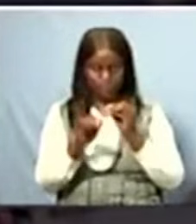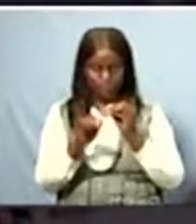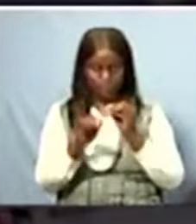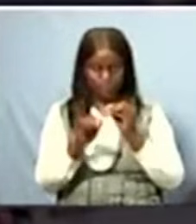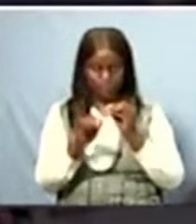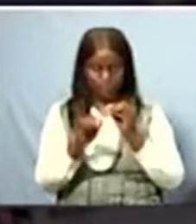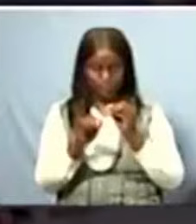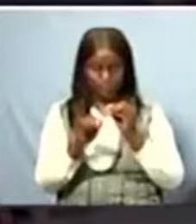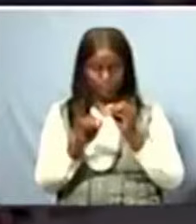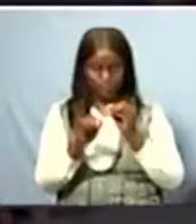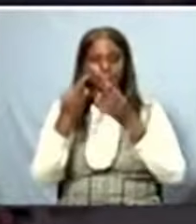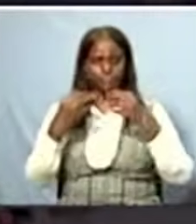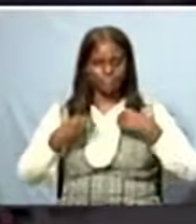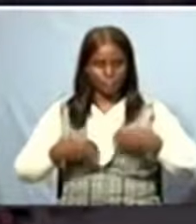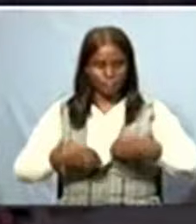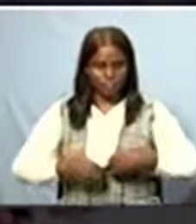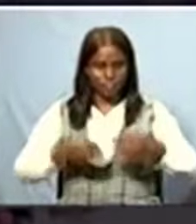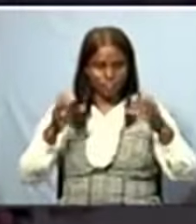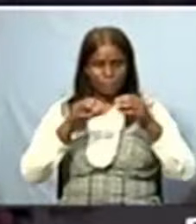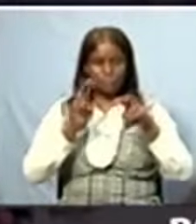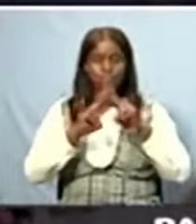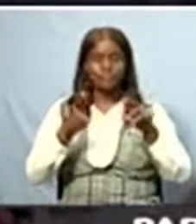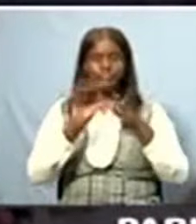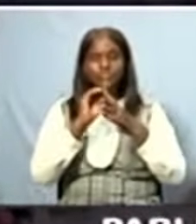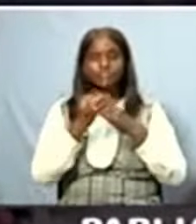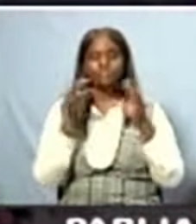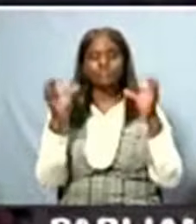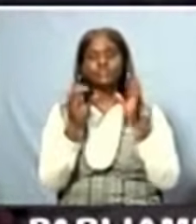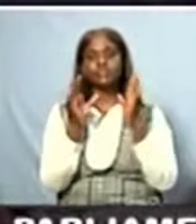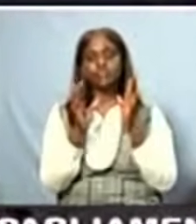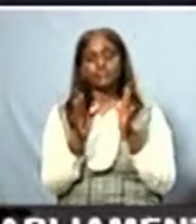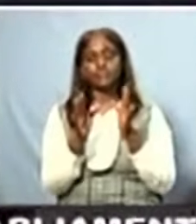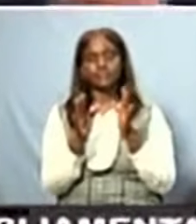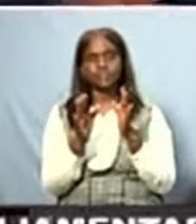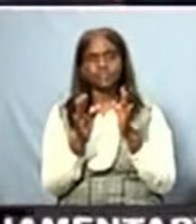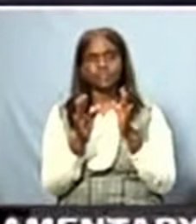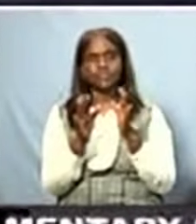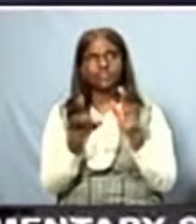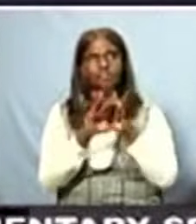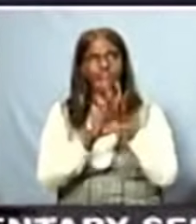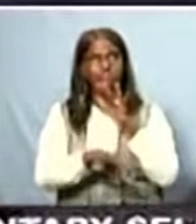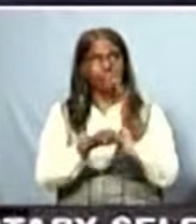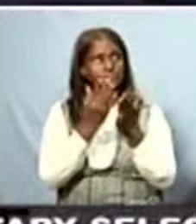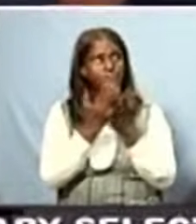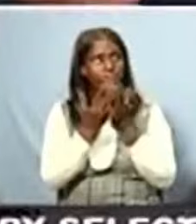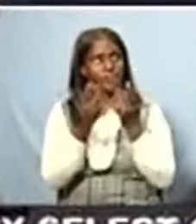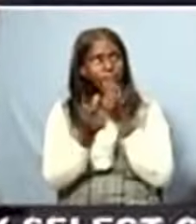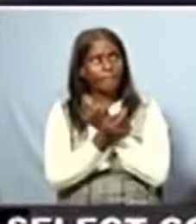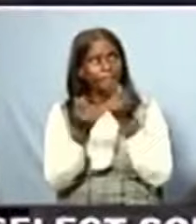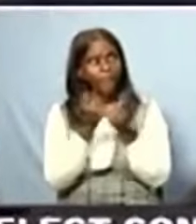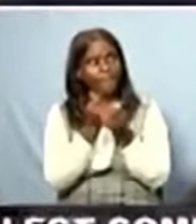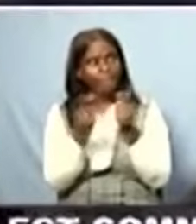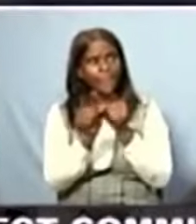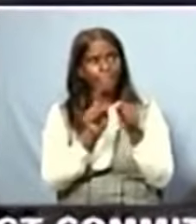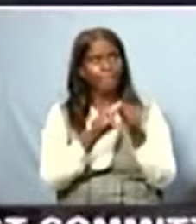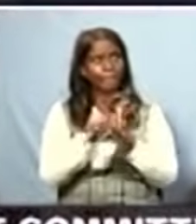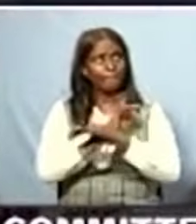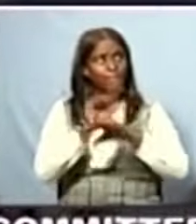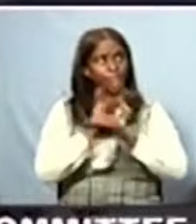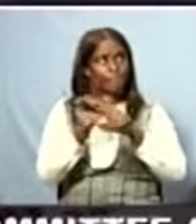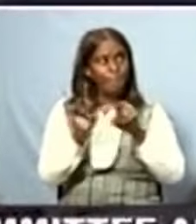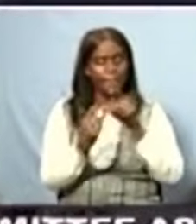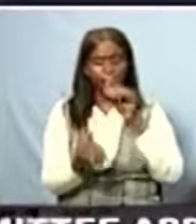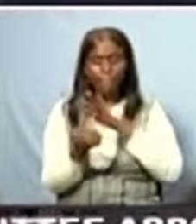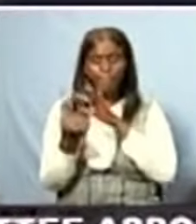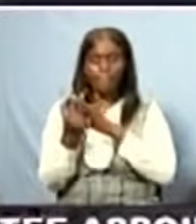in the offices of mayor, council chairperson, or councillor. Under the proposed amendment, where a vacancy